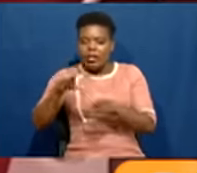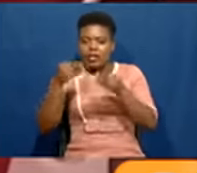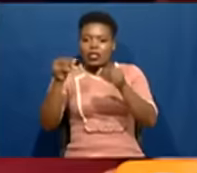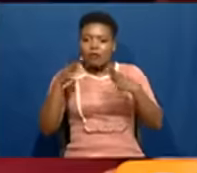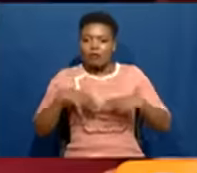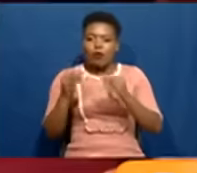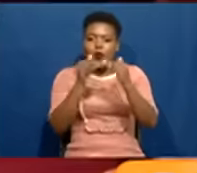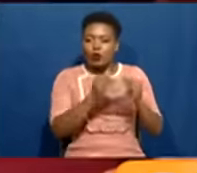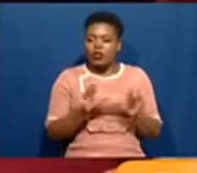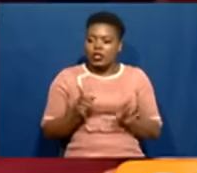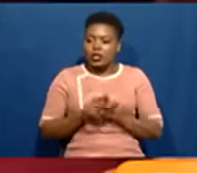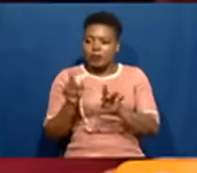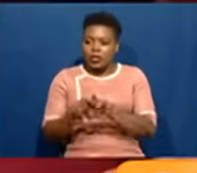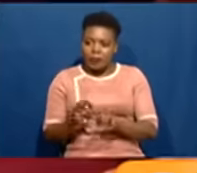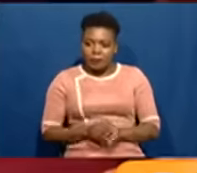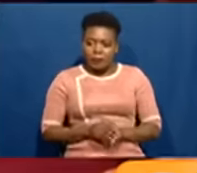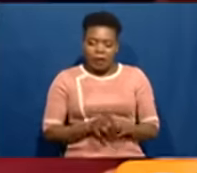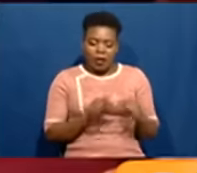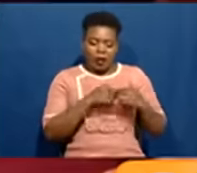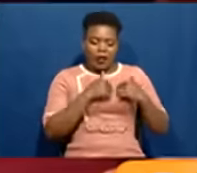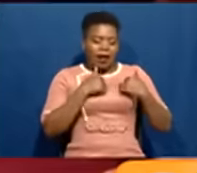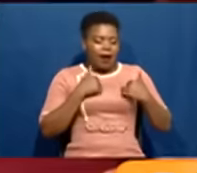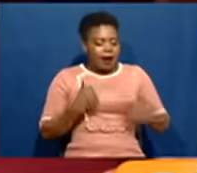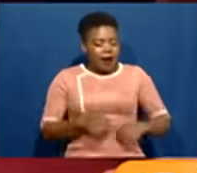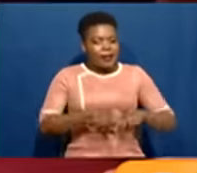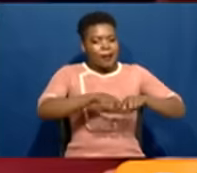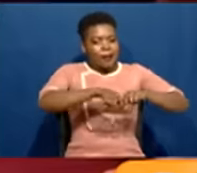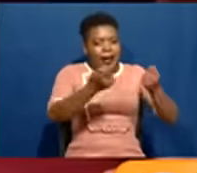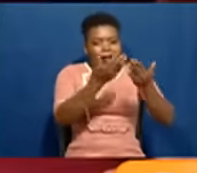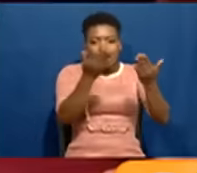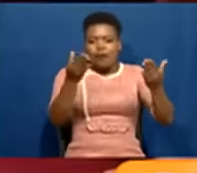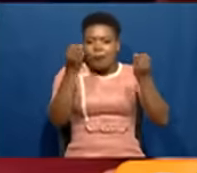all. Broken the hearts of millions